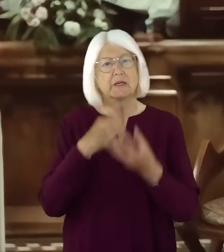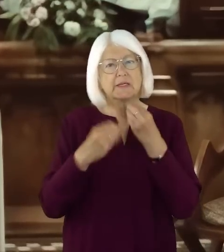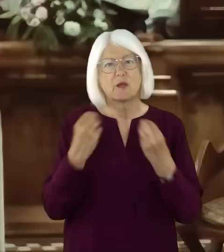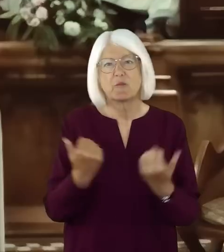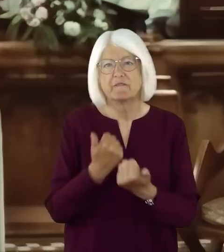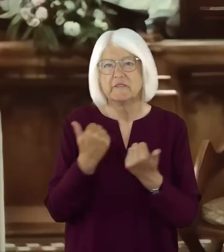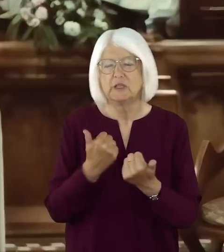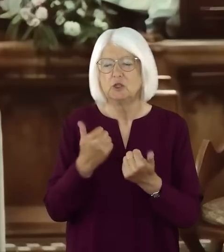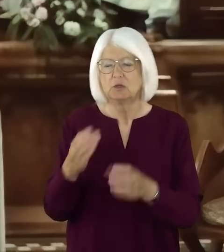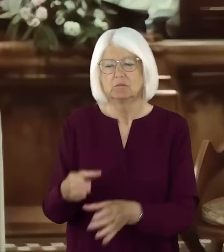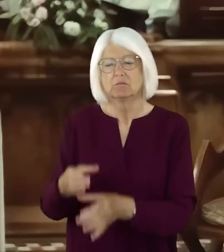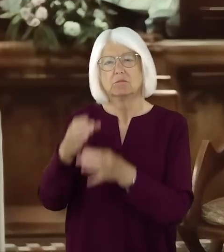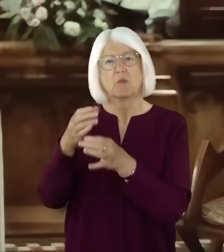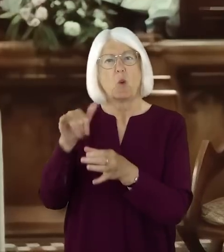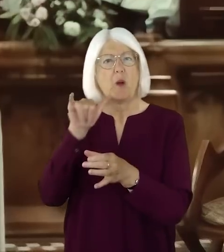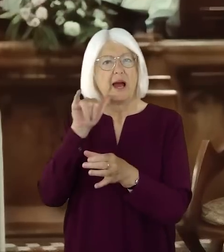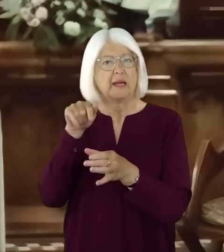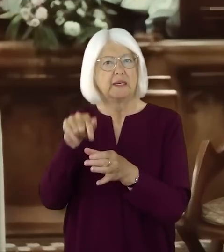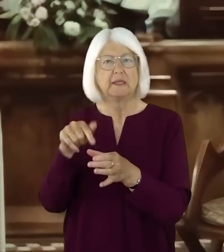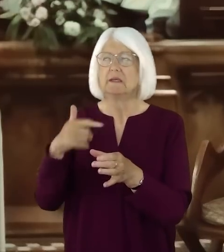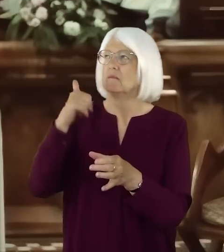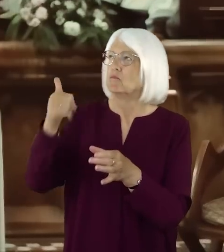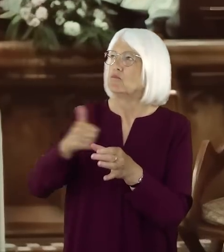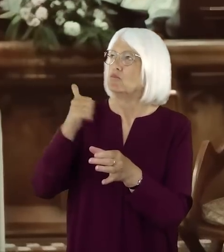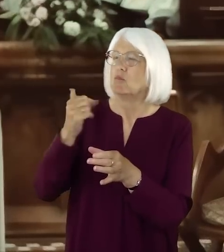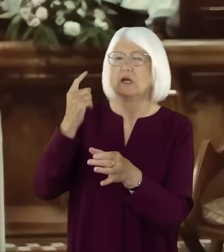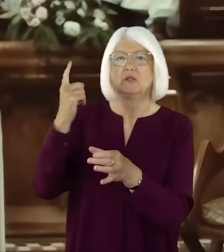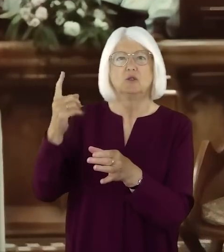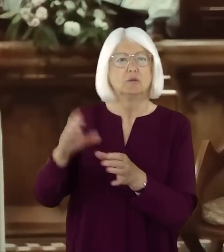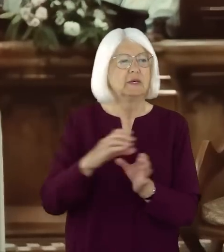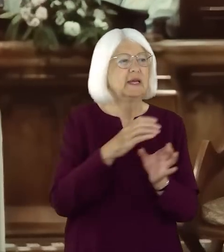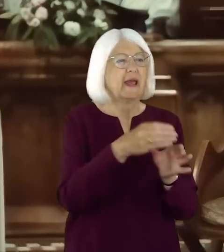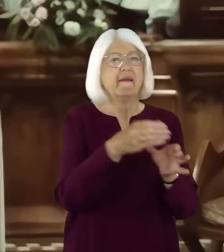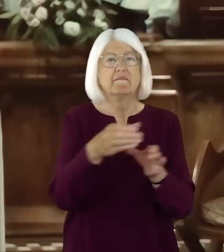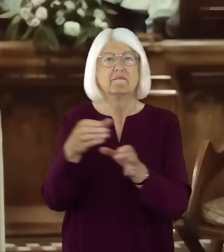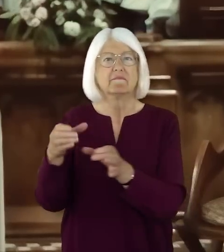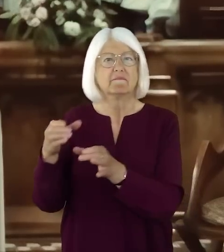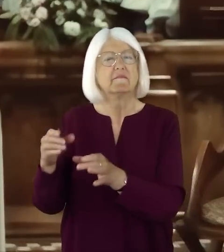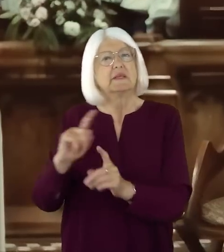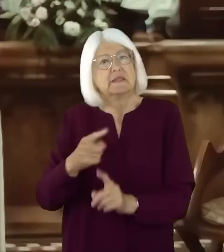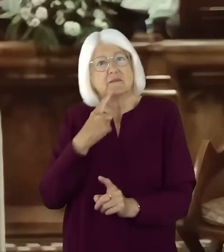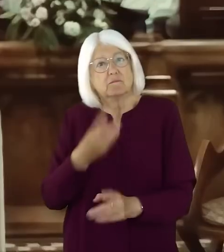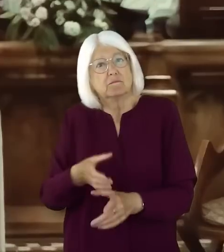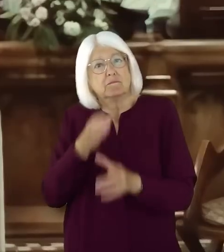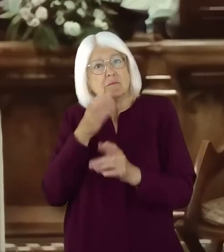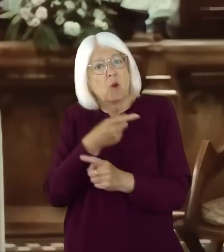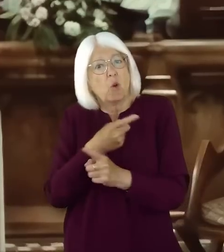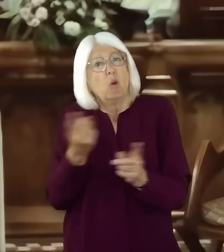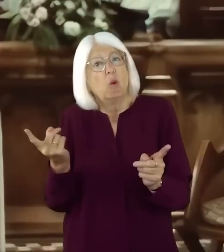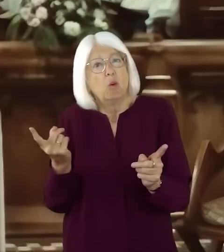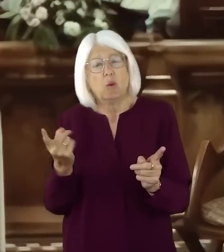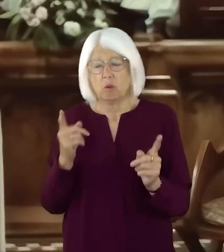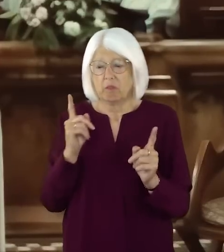When supper was ended, he took the cup of wine. Again he praised you, gave it to them and said, "Drink this, all